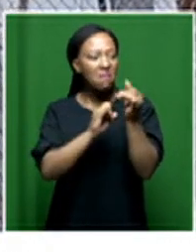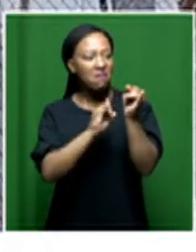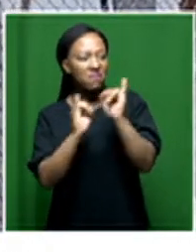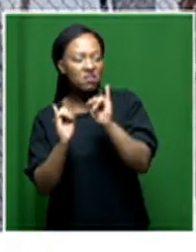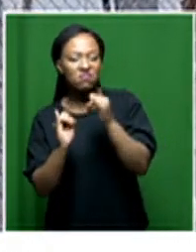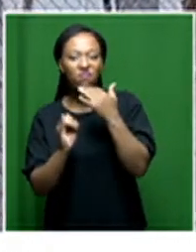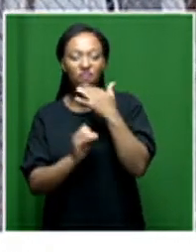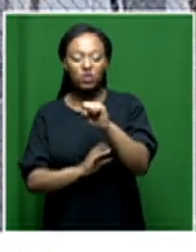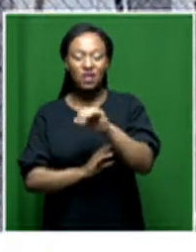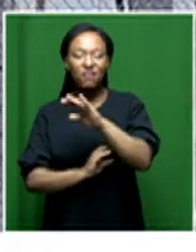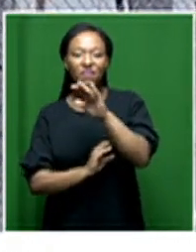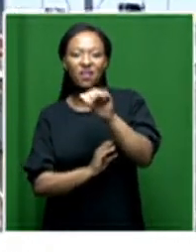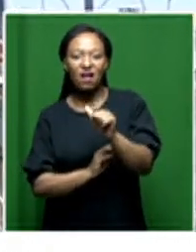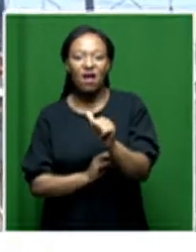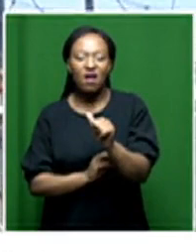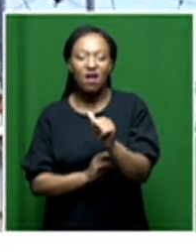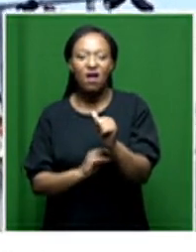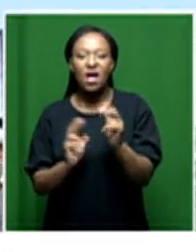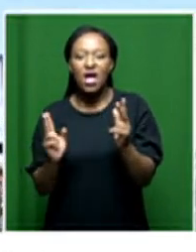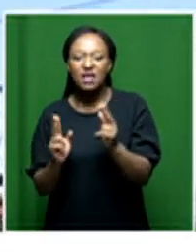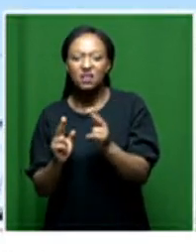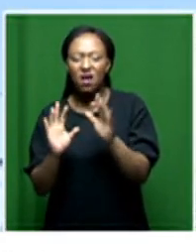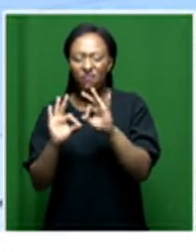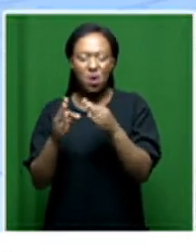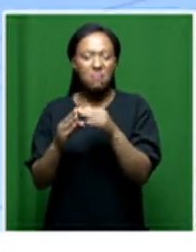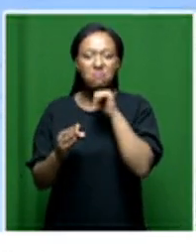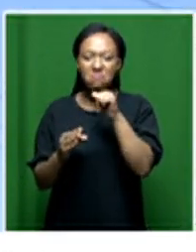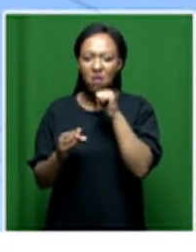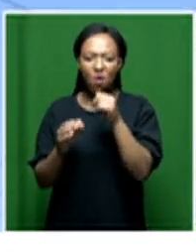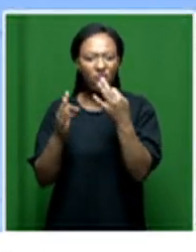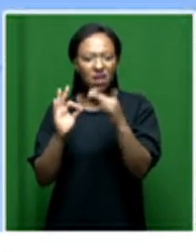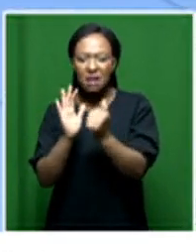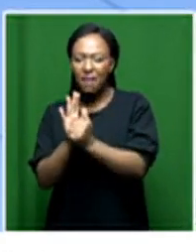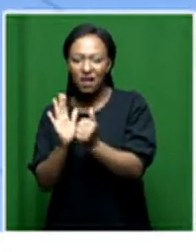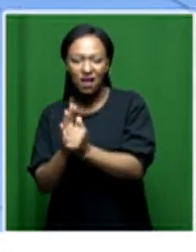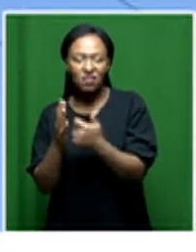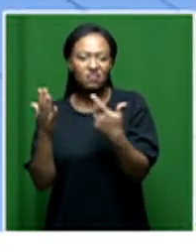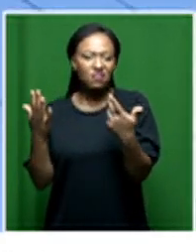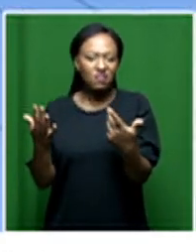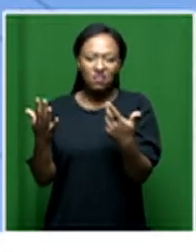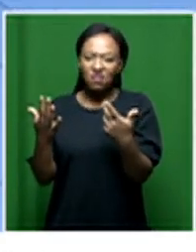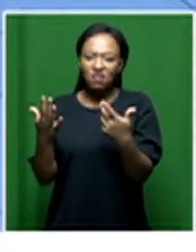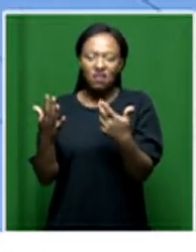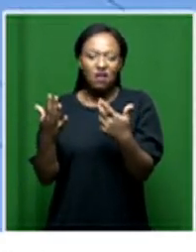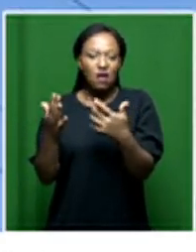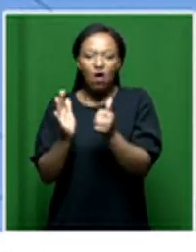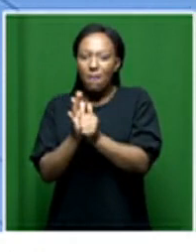South African Editors Forum or whether it's at the invitation of the free marketeers or the free